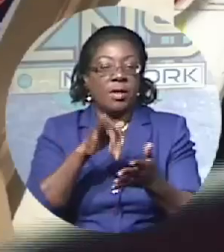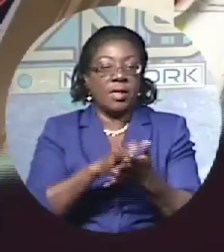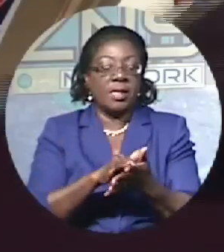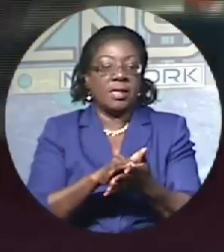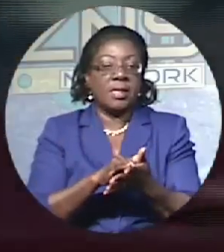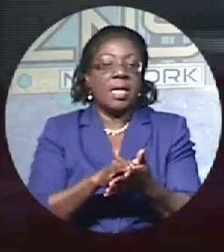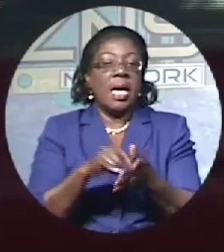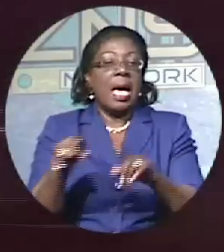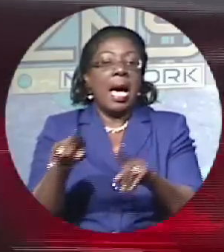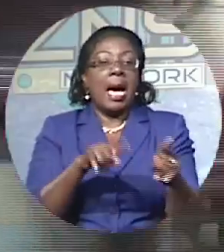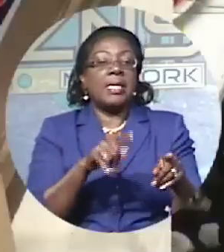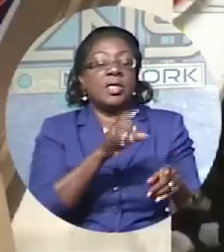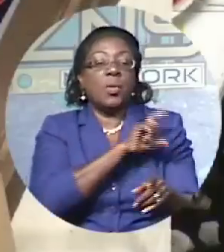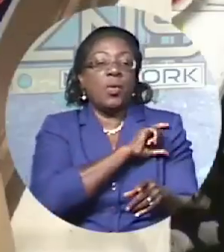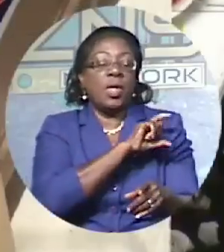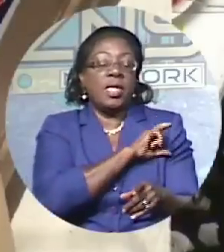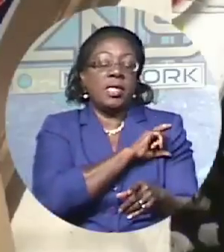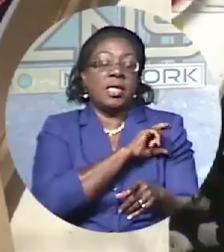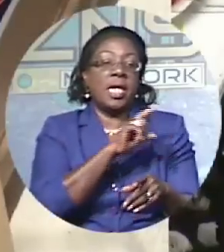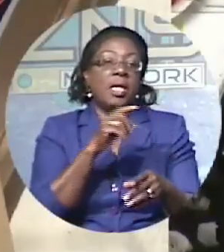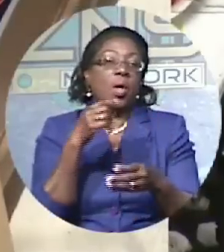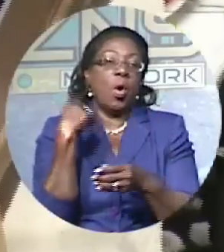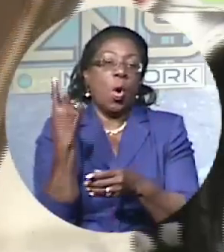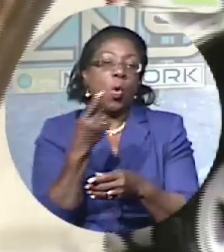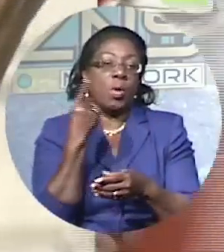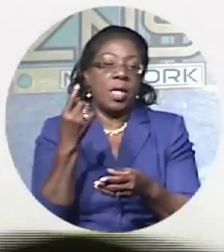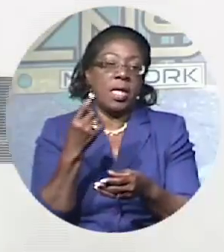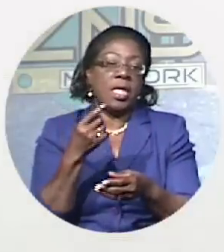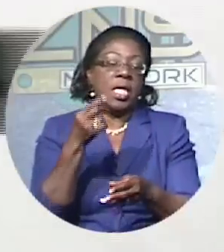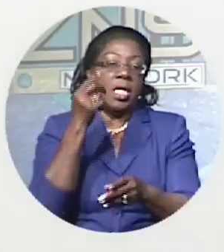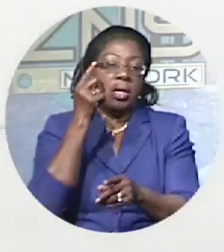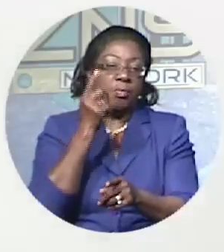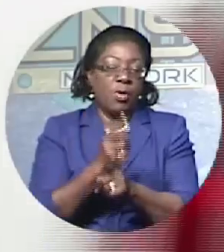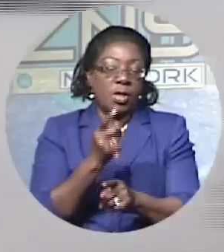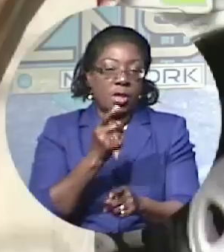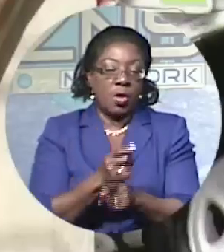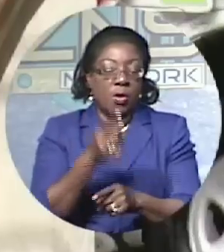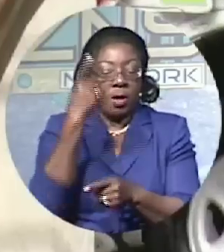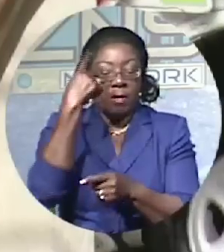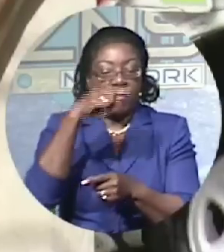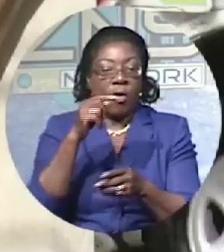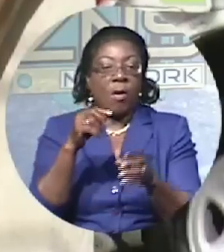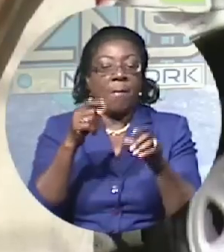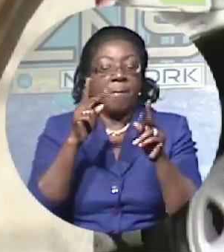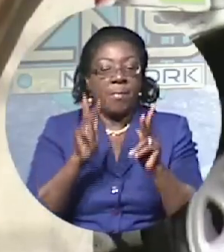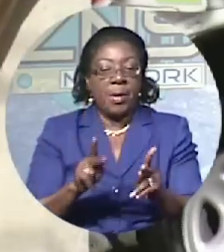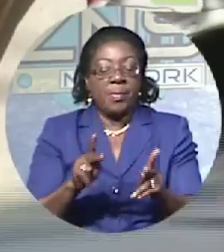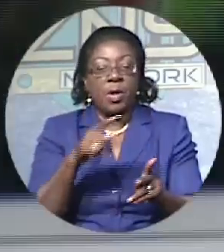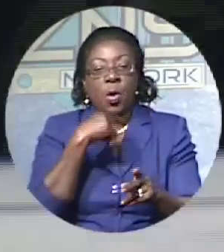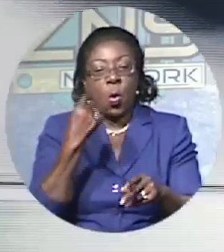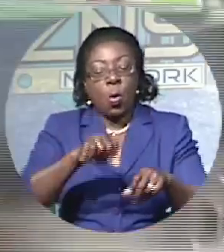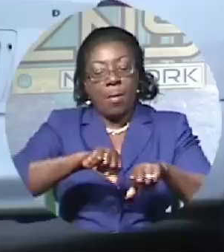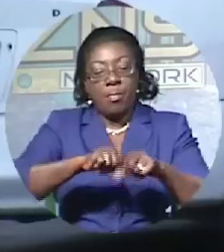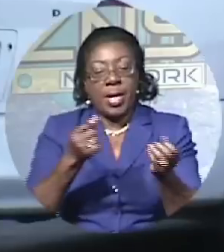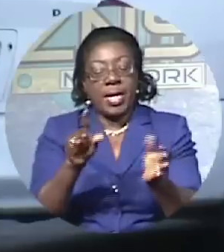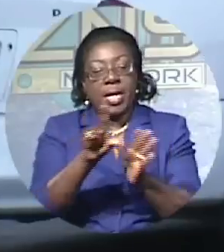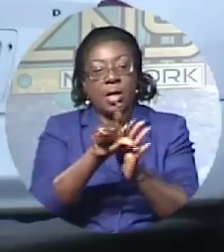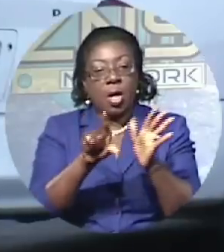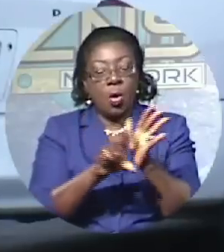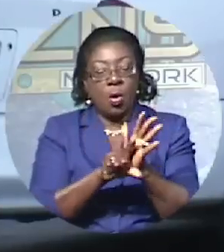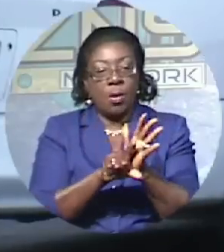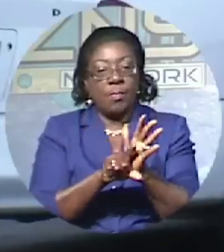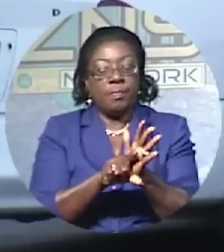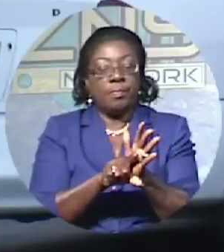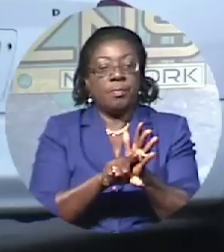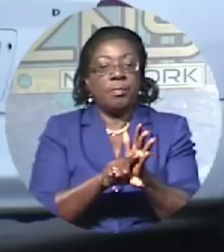as the police can only prosecute for breaches of the Lotteries and Gaming Act. The Chief Justice also noted that the public would have suffered irreparable